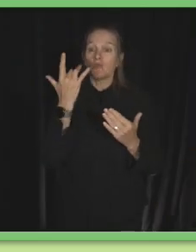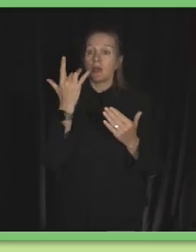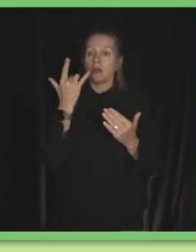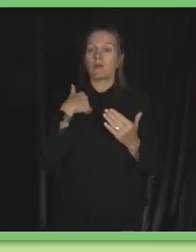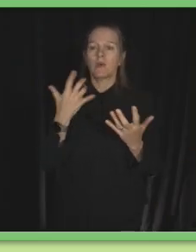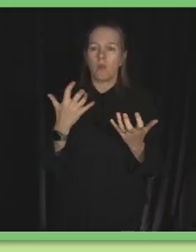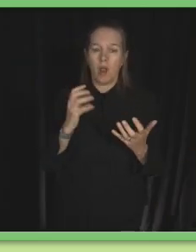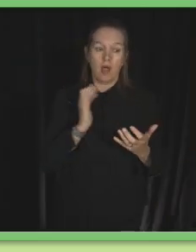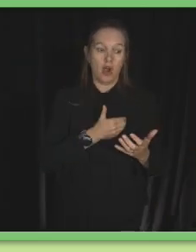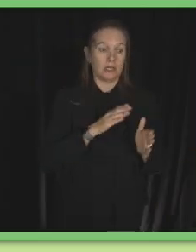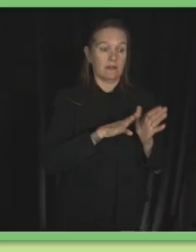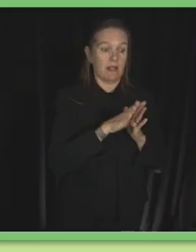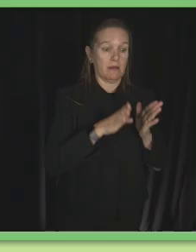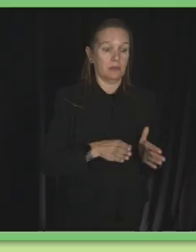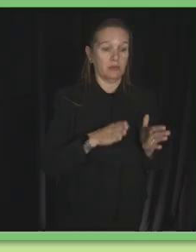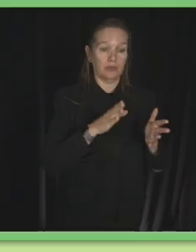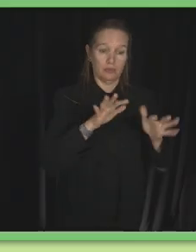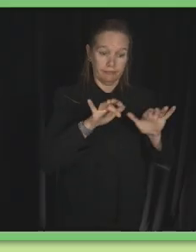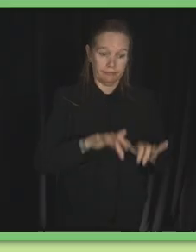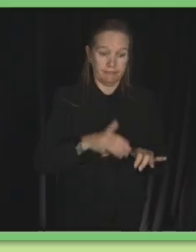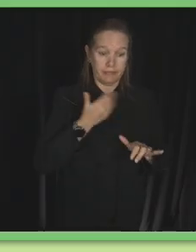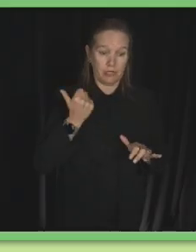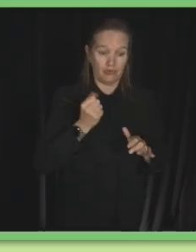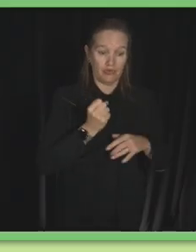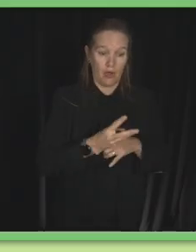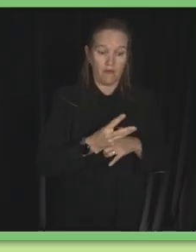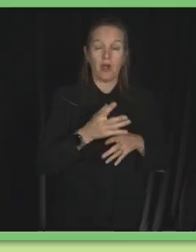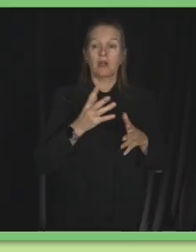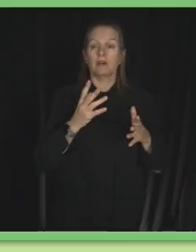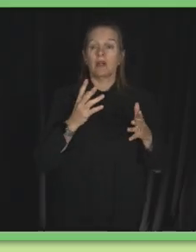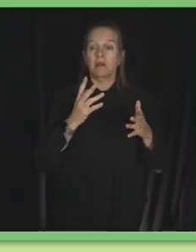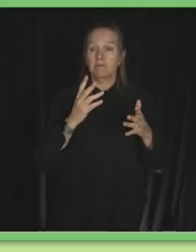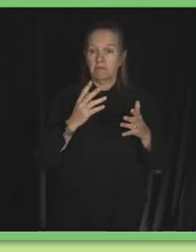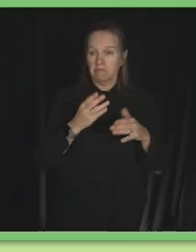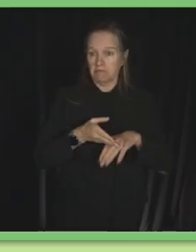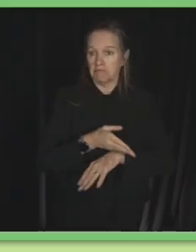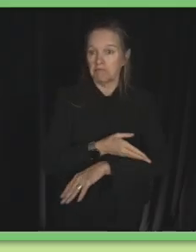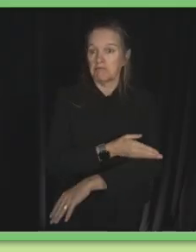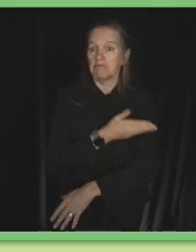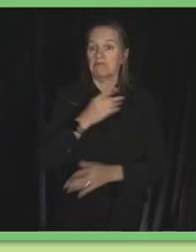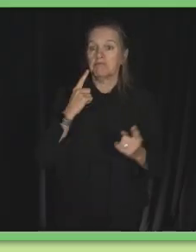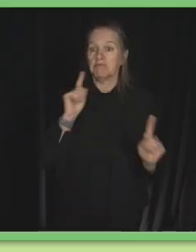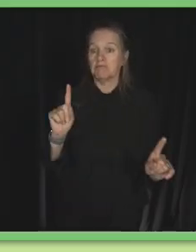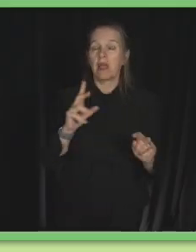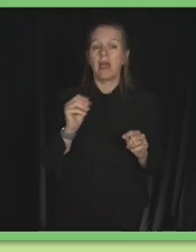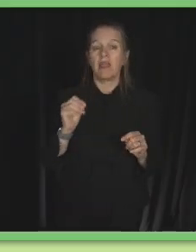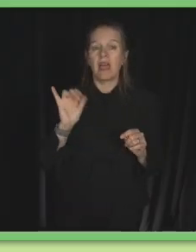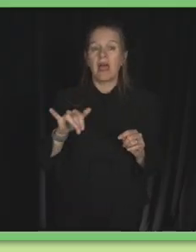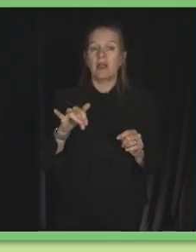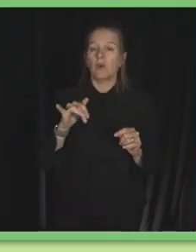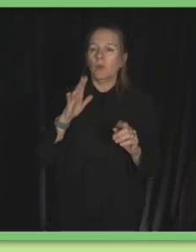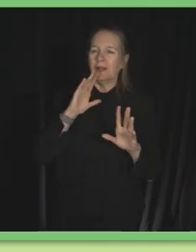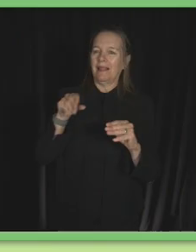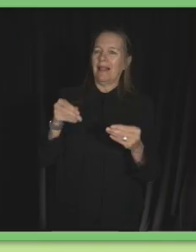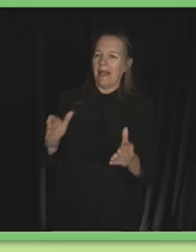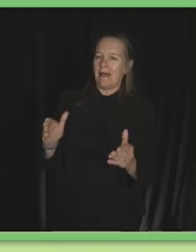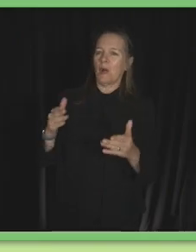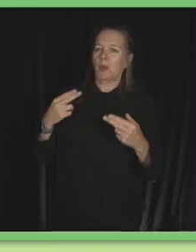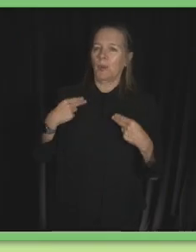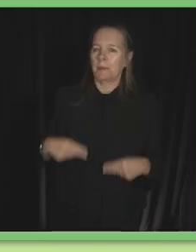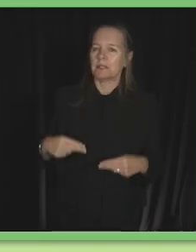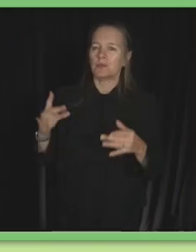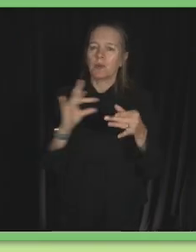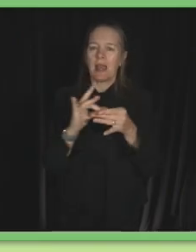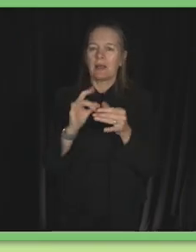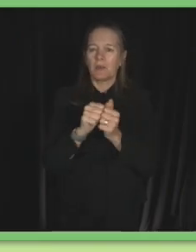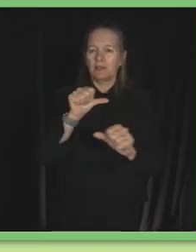our developers to write better software and run it more effectively. And that's software that enables that provides the opportunity for human beings to connect with each